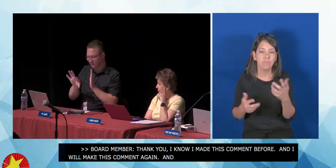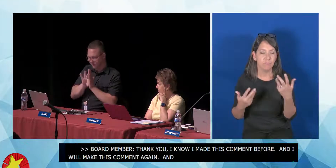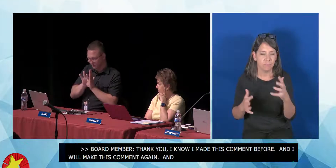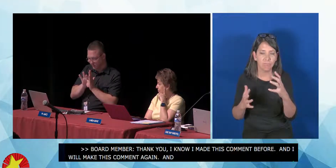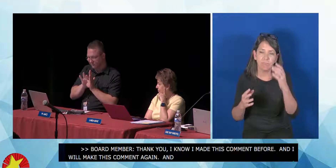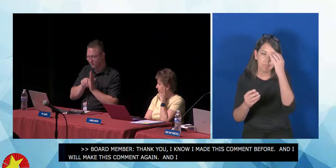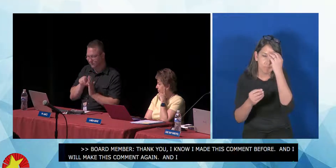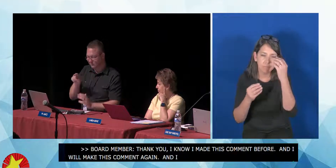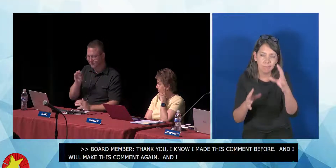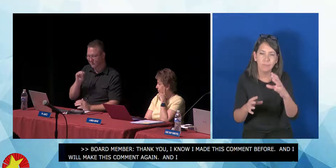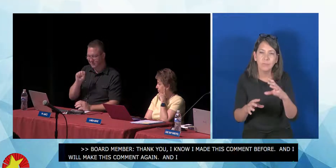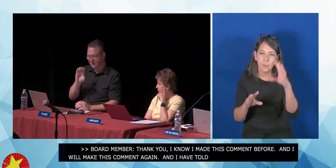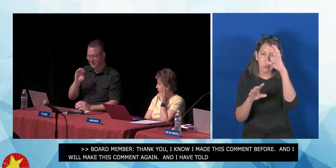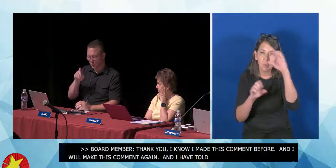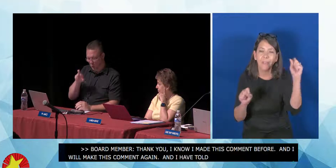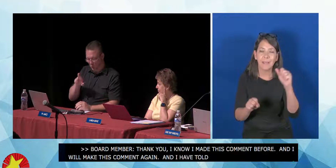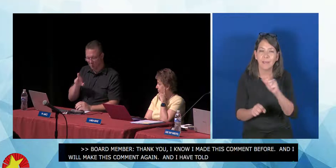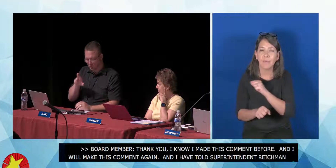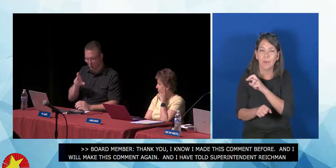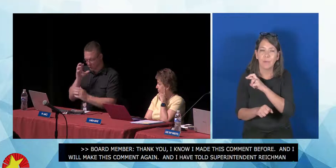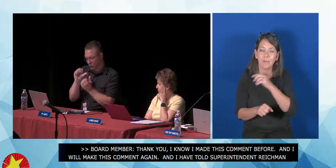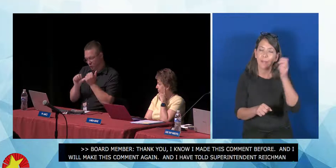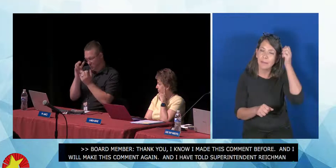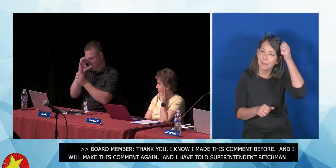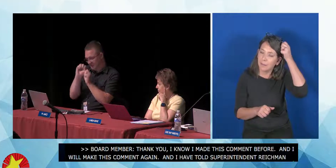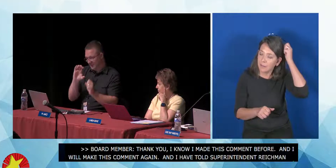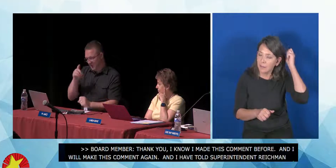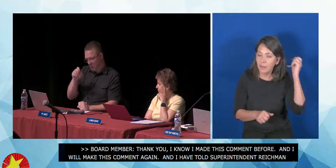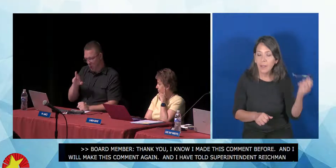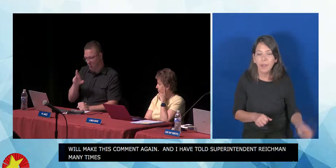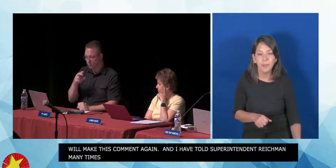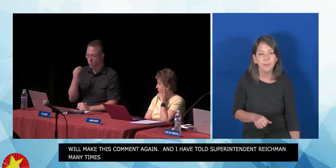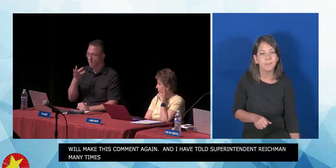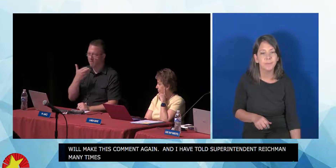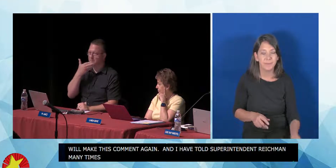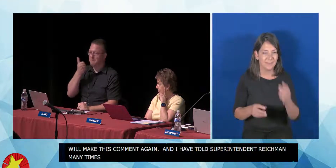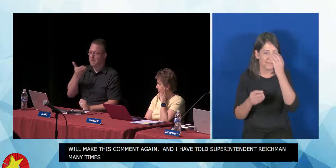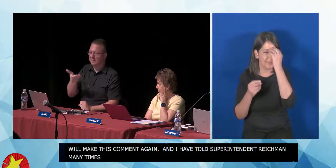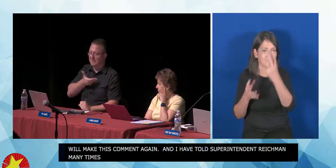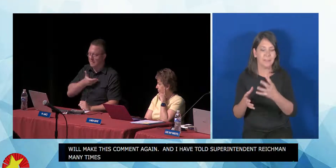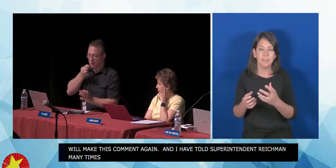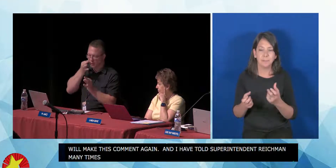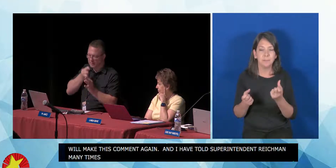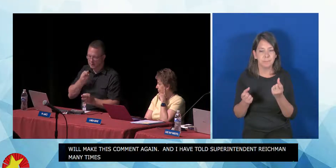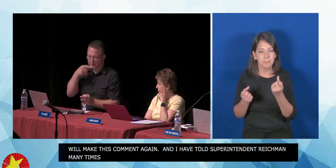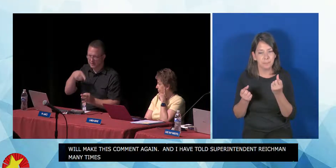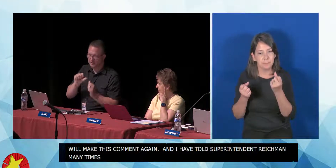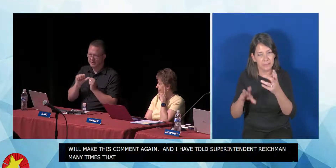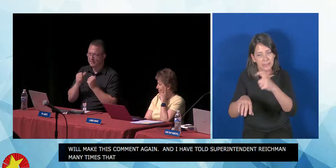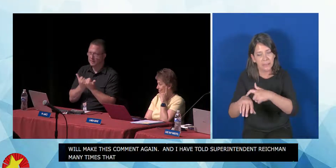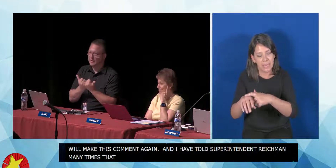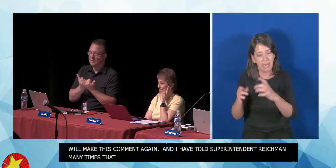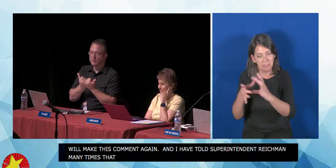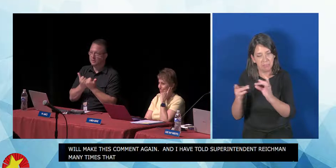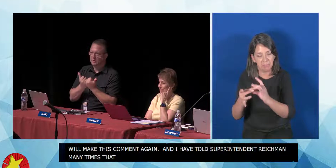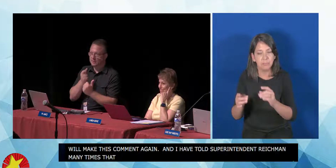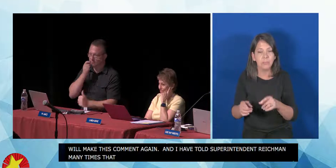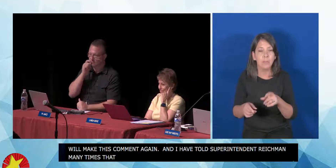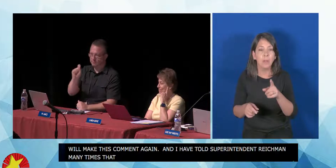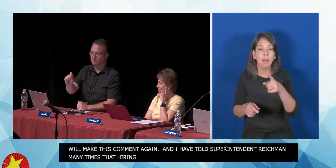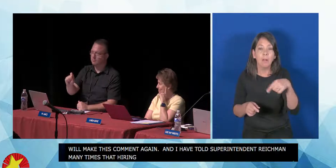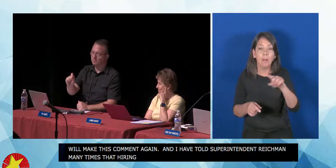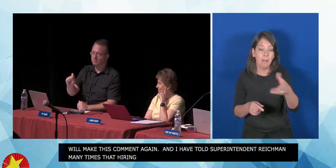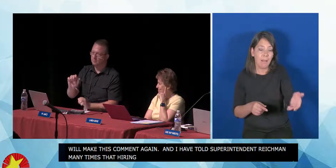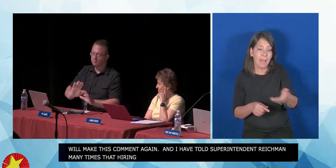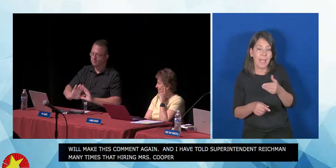Reichman many times that hiring Ms. Cooper was one of the best decisions